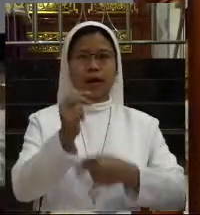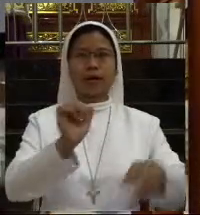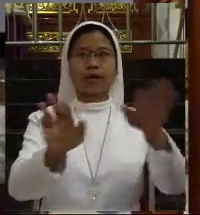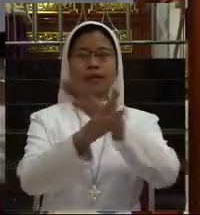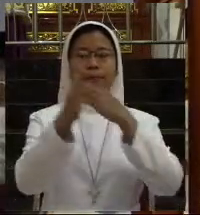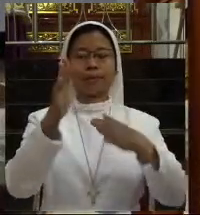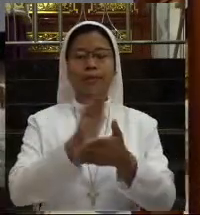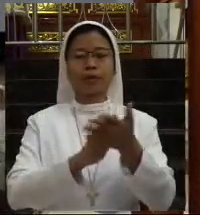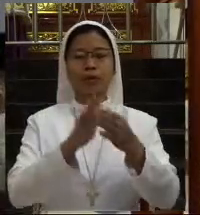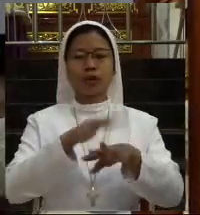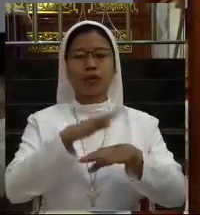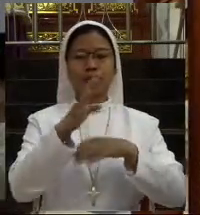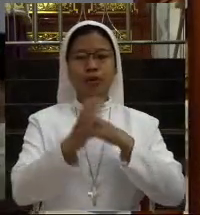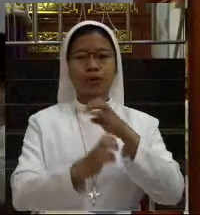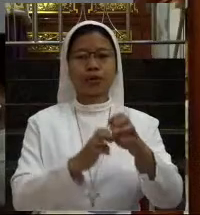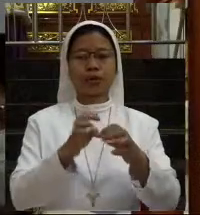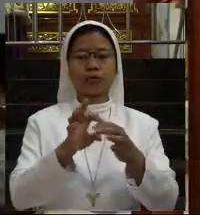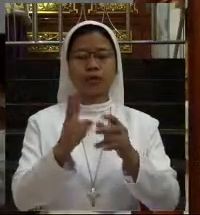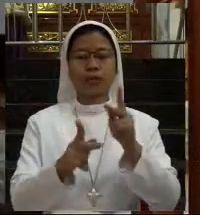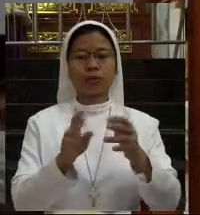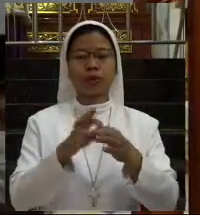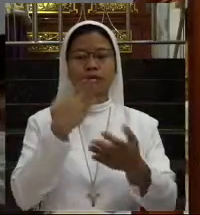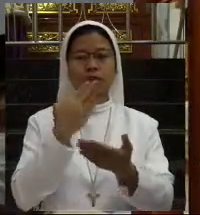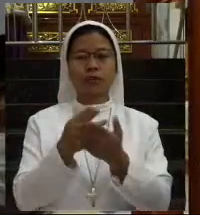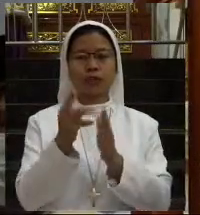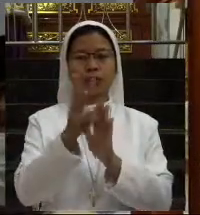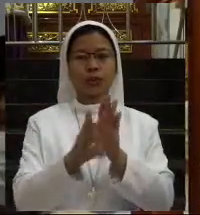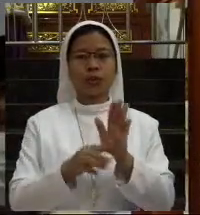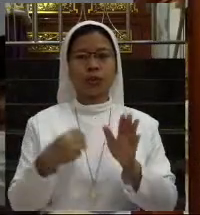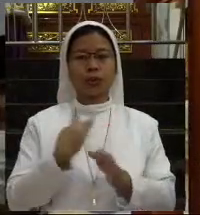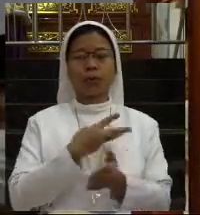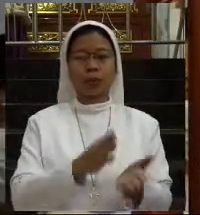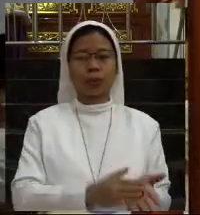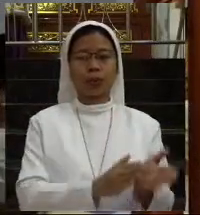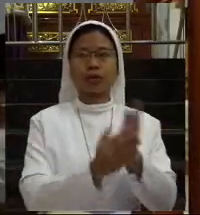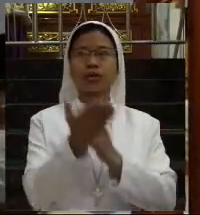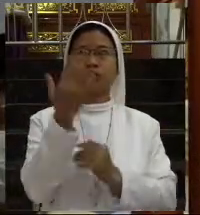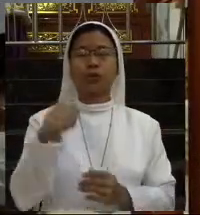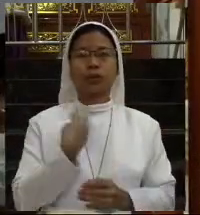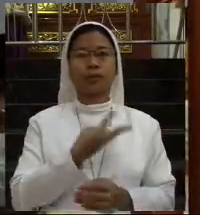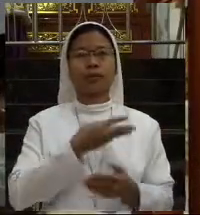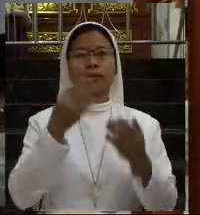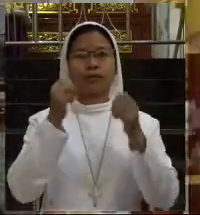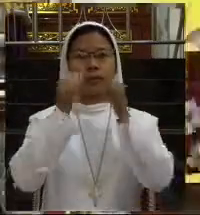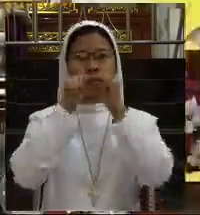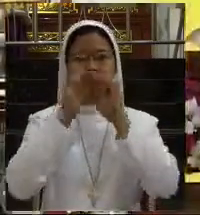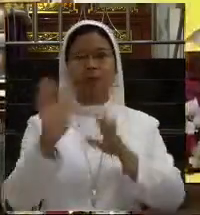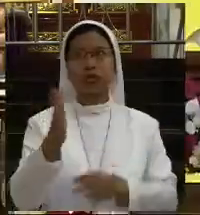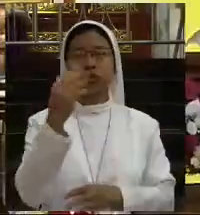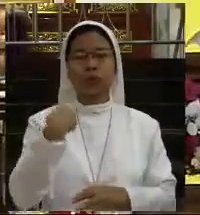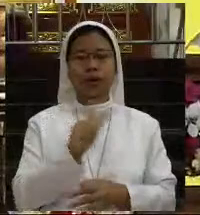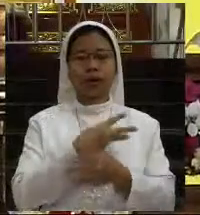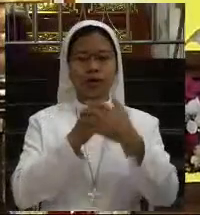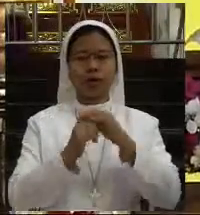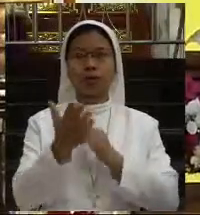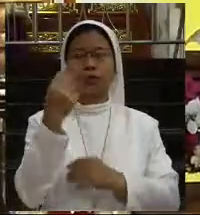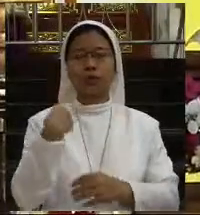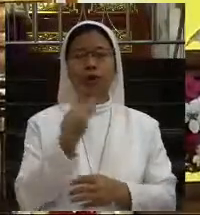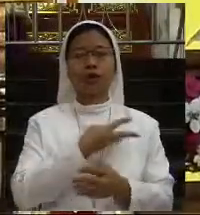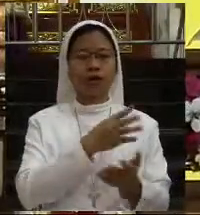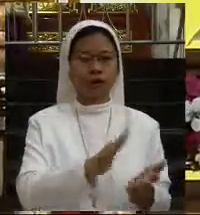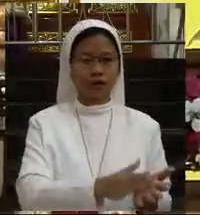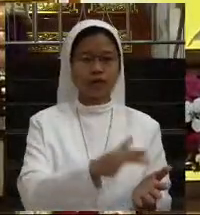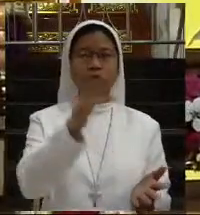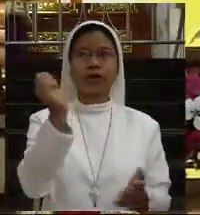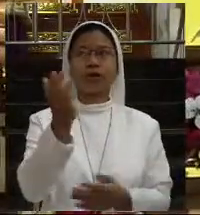earth peace to people of good will. We praise you, we bless you, we adore you, we glorify